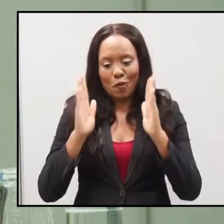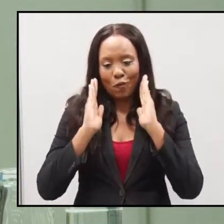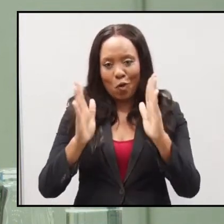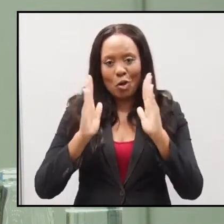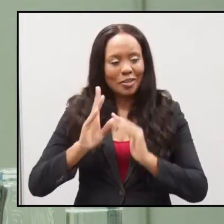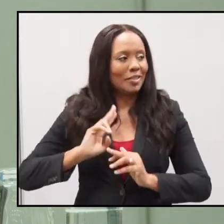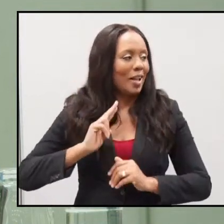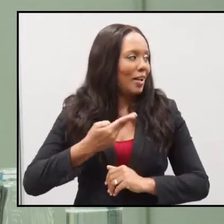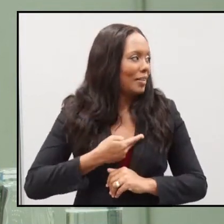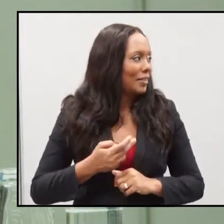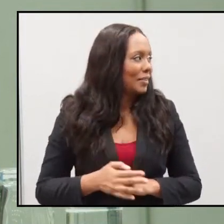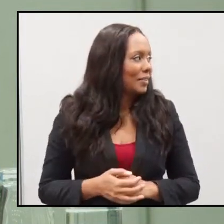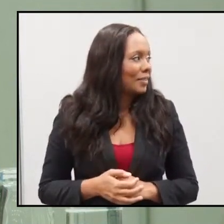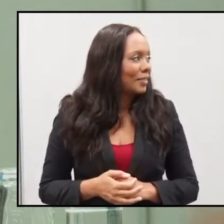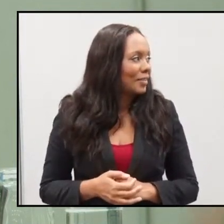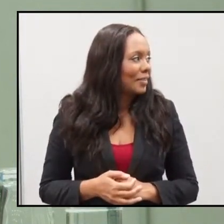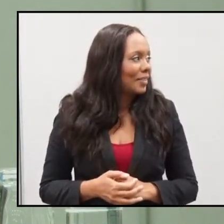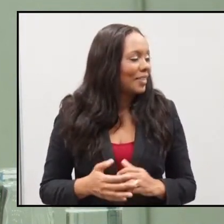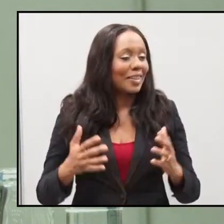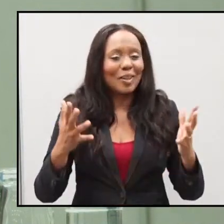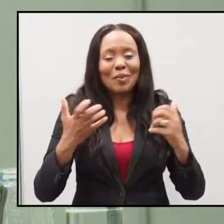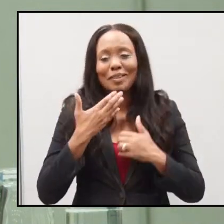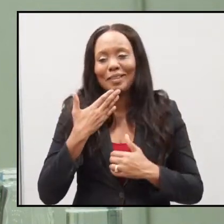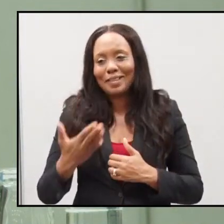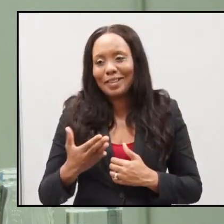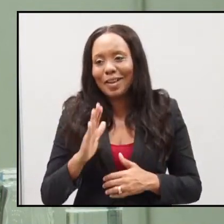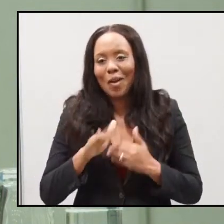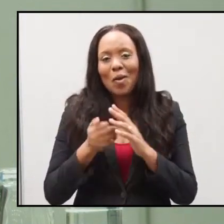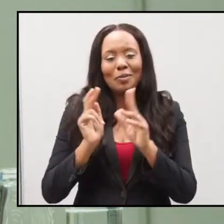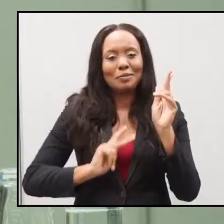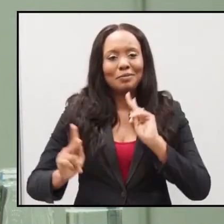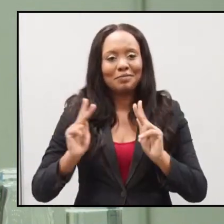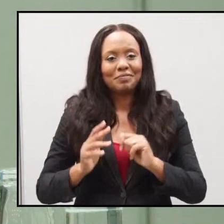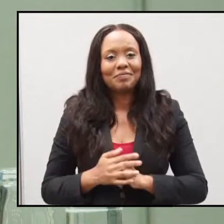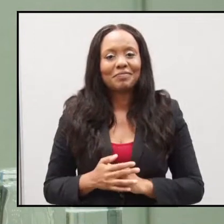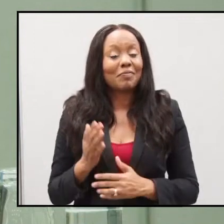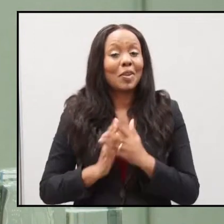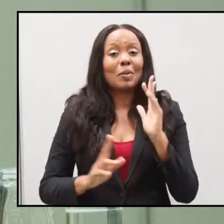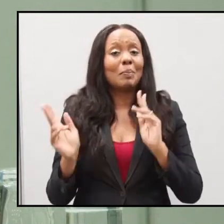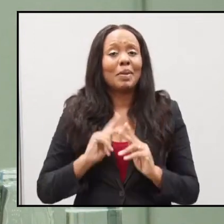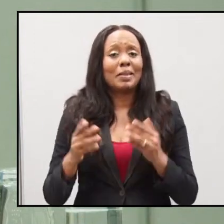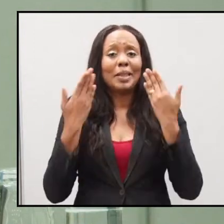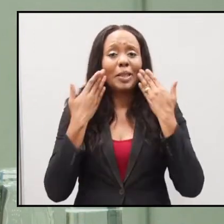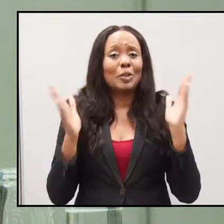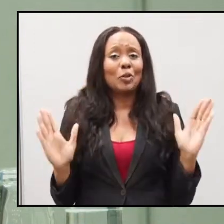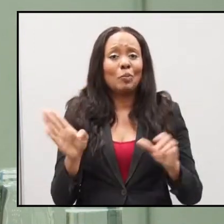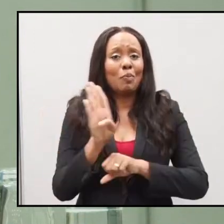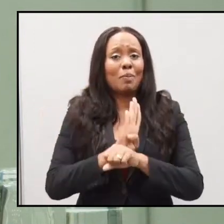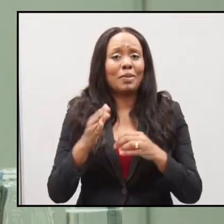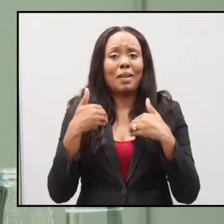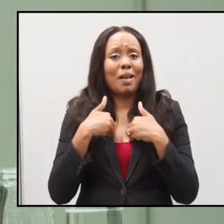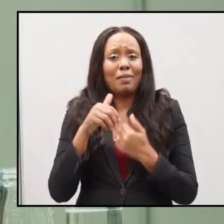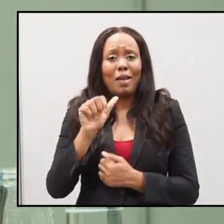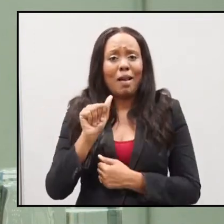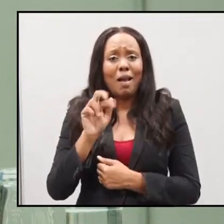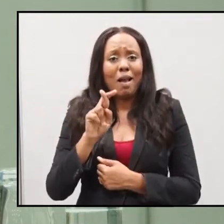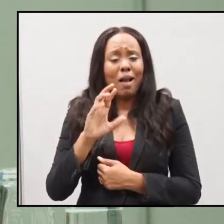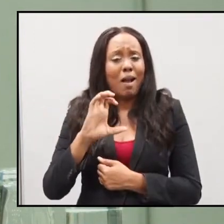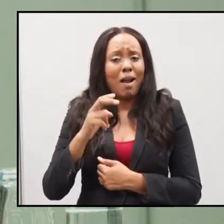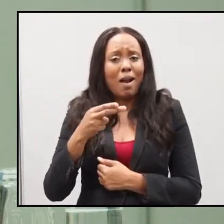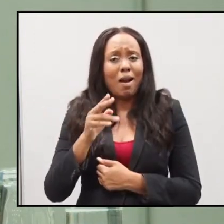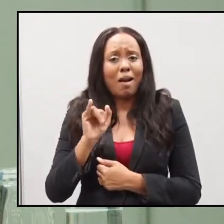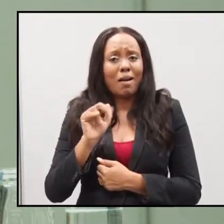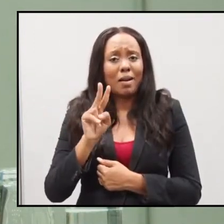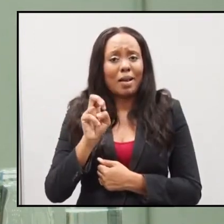thank everyone. I'm sure there are persons that do not even know there's an archives department in Barbados, but I want to